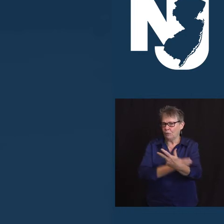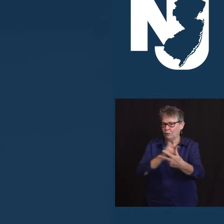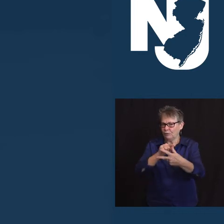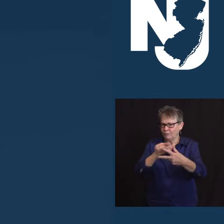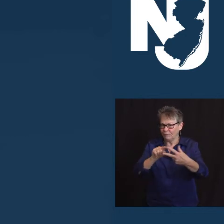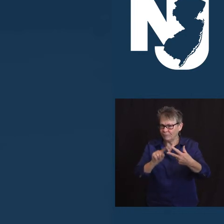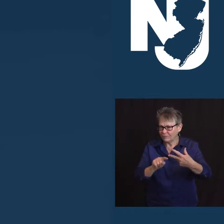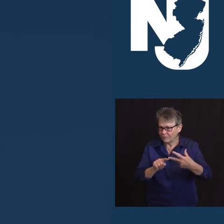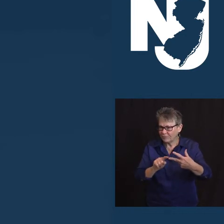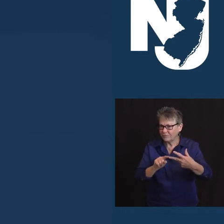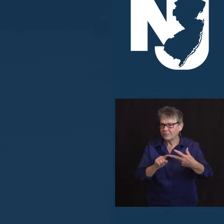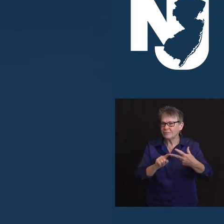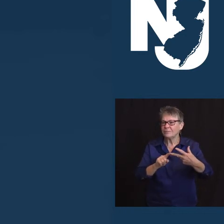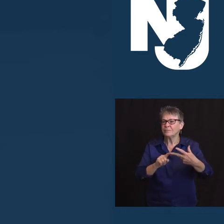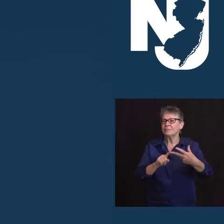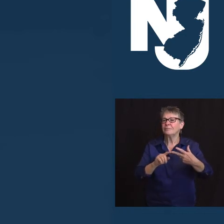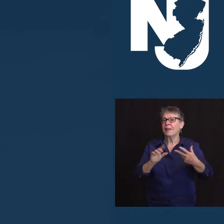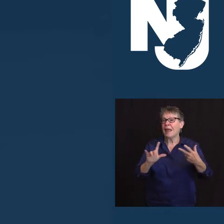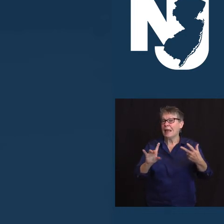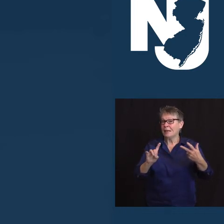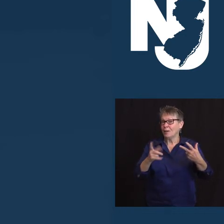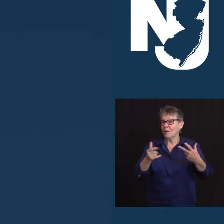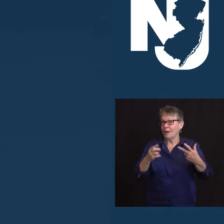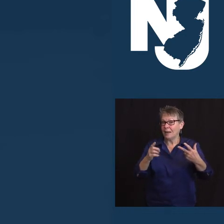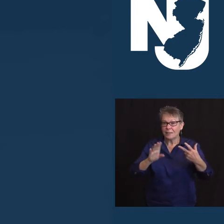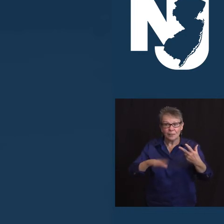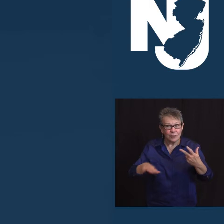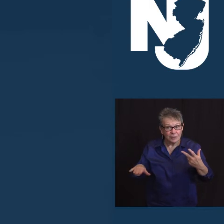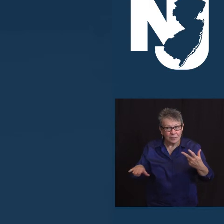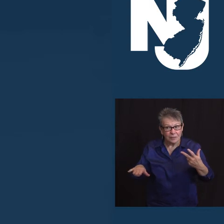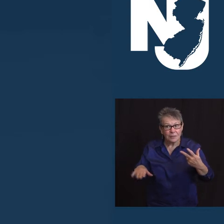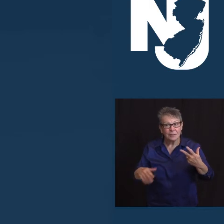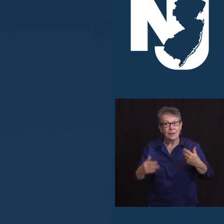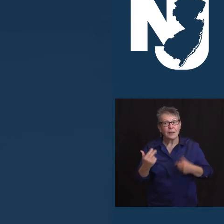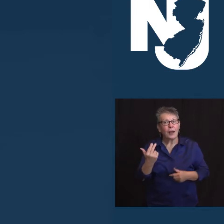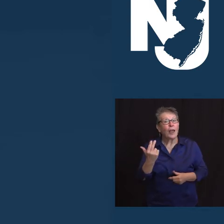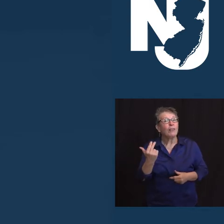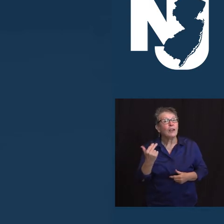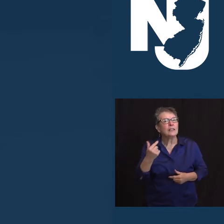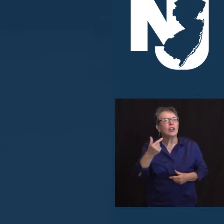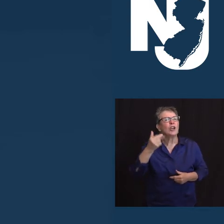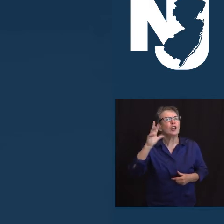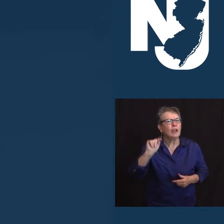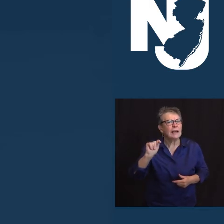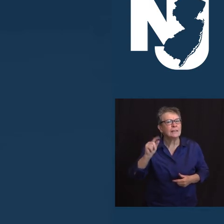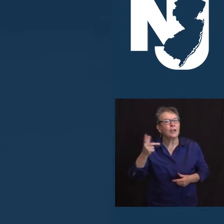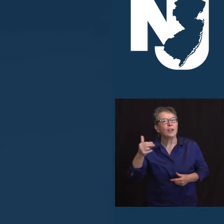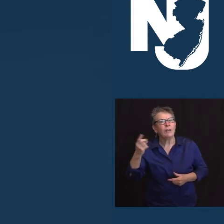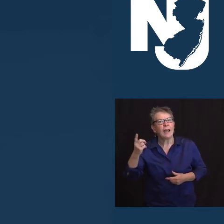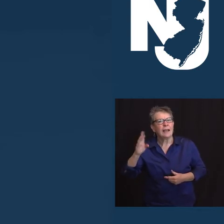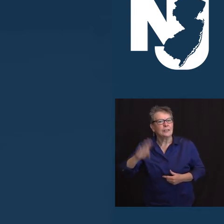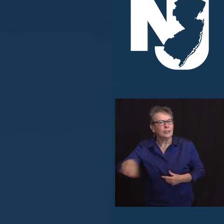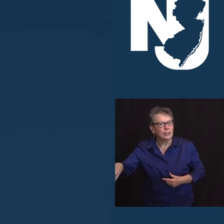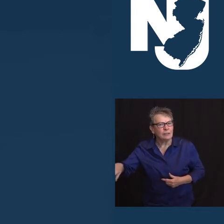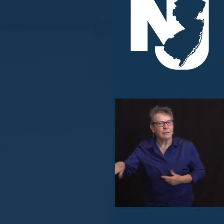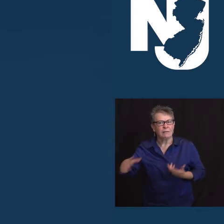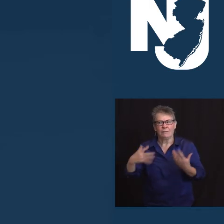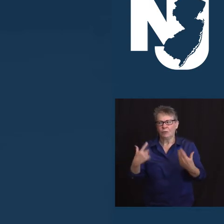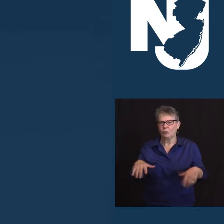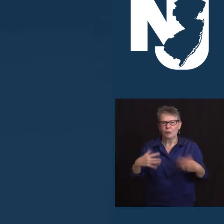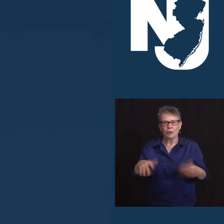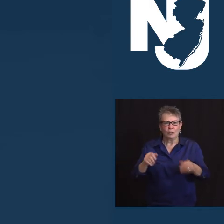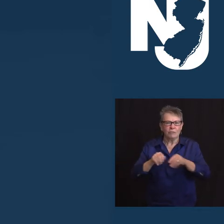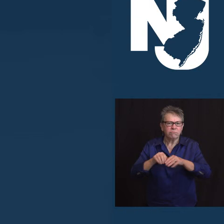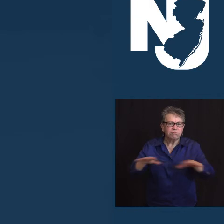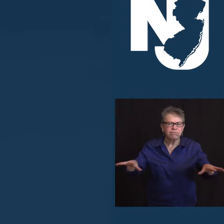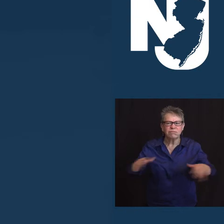and 13 great-grandchildren, and her 14th great-grandchild, by the way, is on the way. I had the great honor of speaking to one of